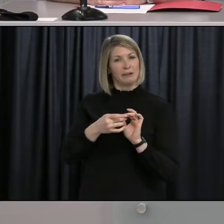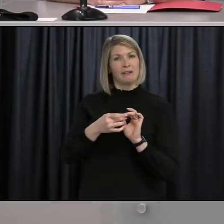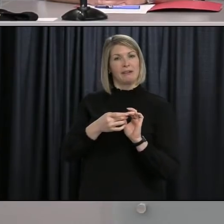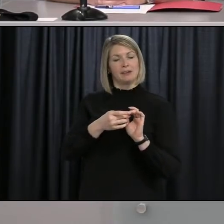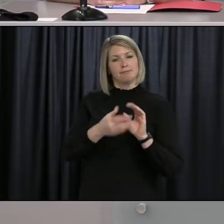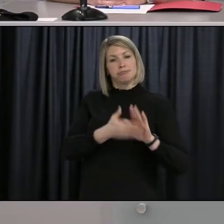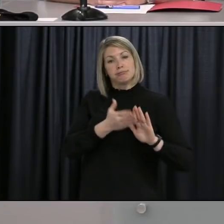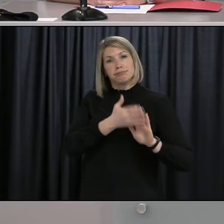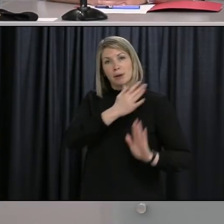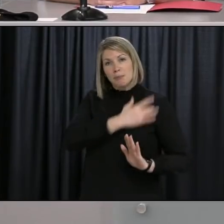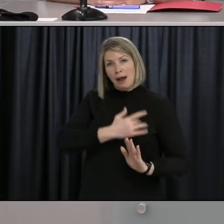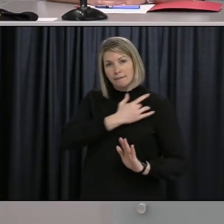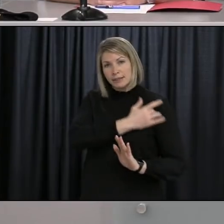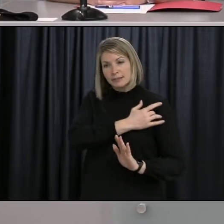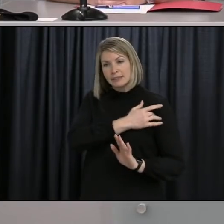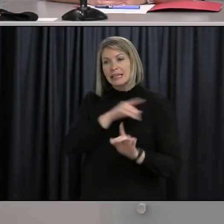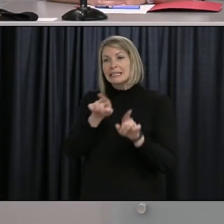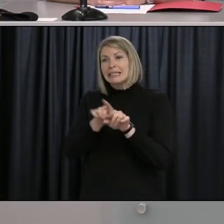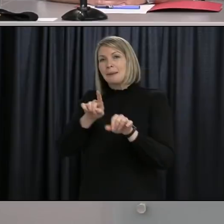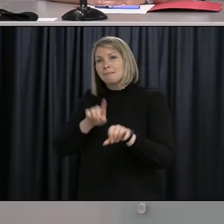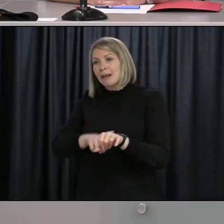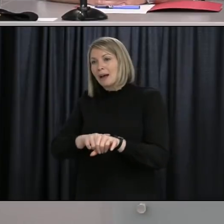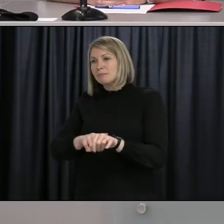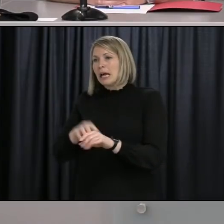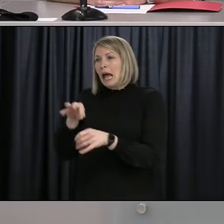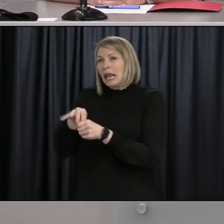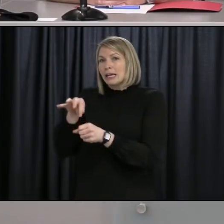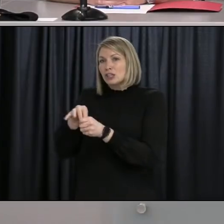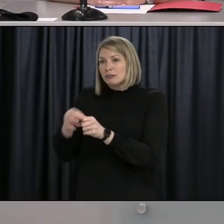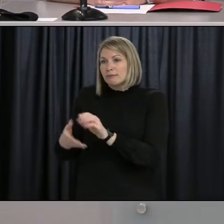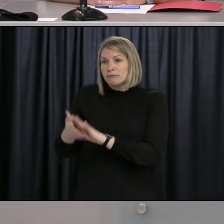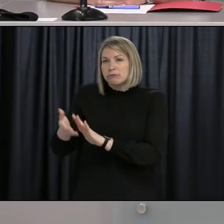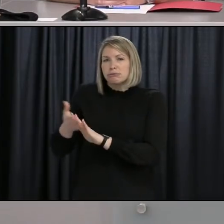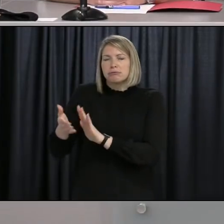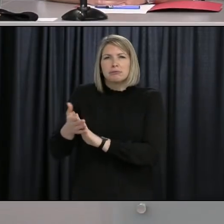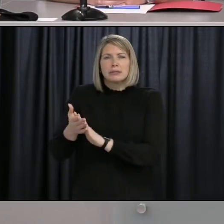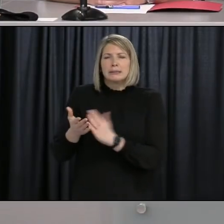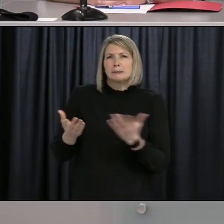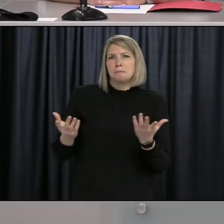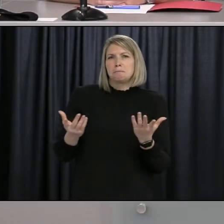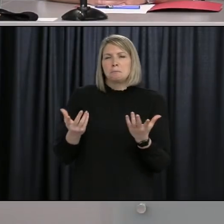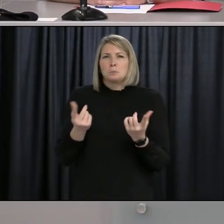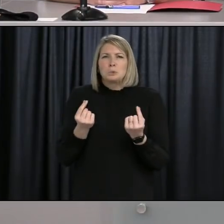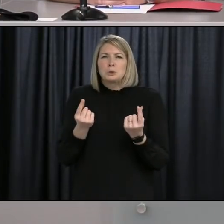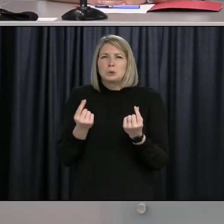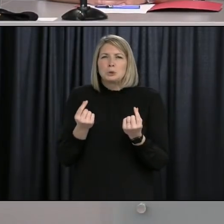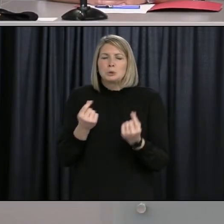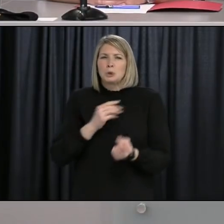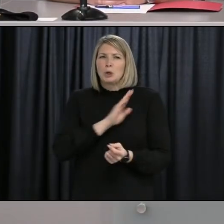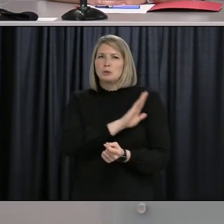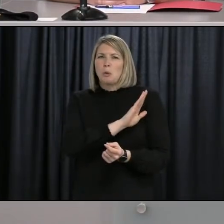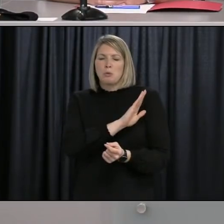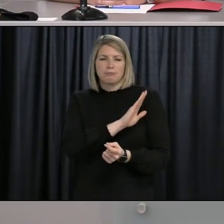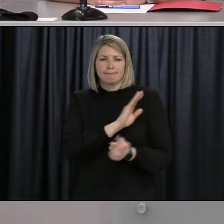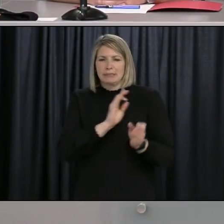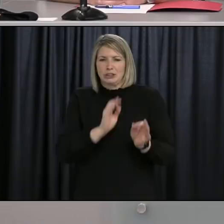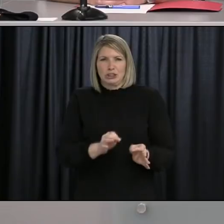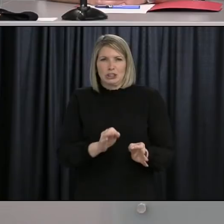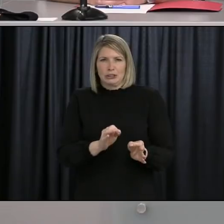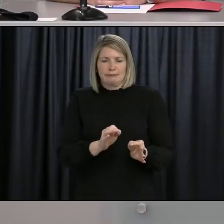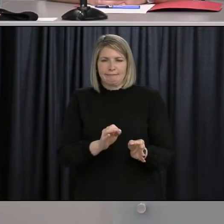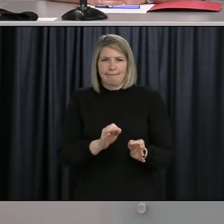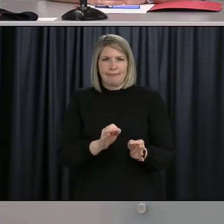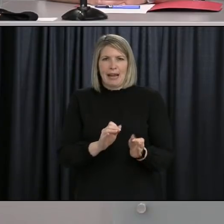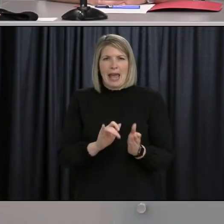the House was dissolved? What is your role in determining and in making decisions about public